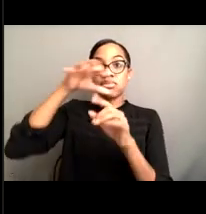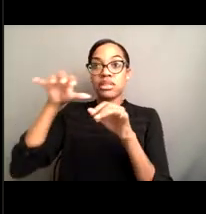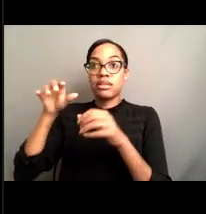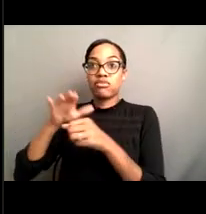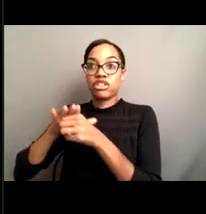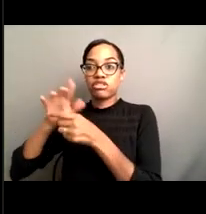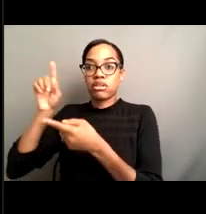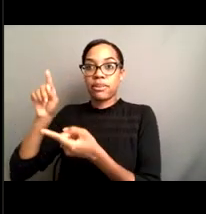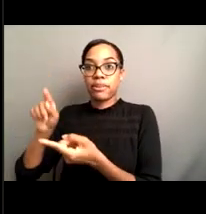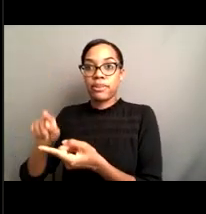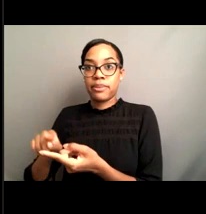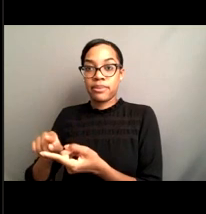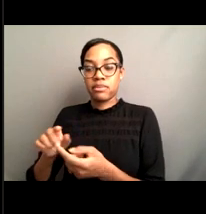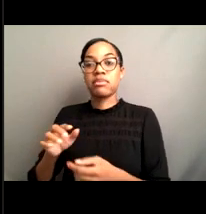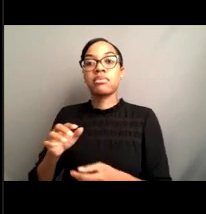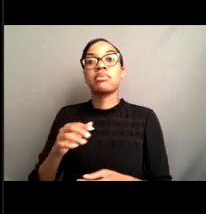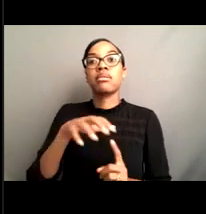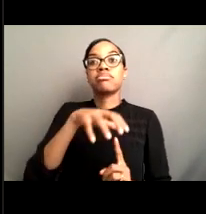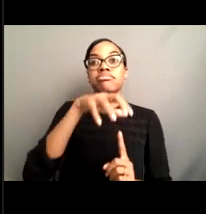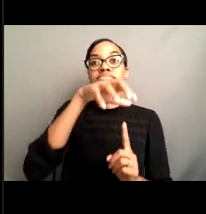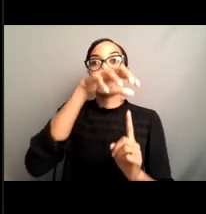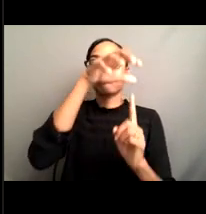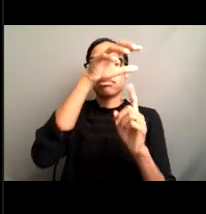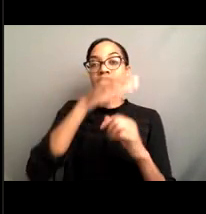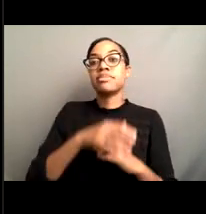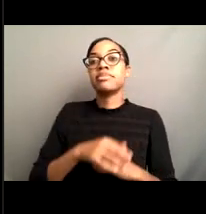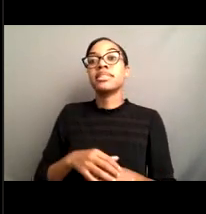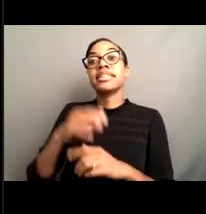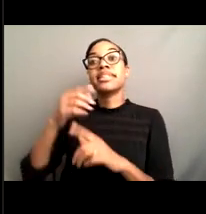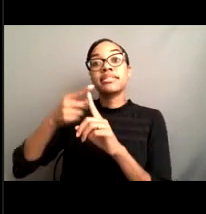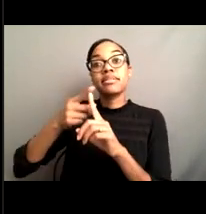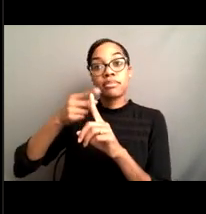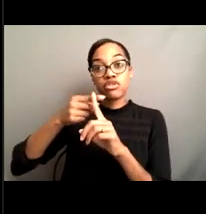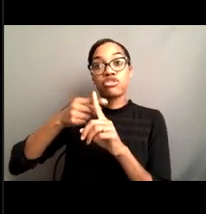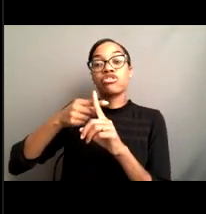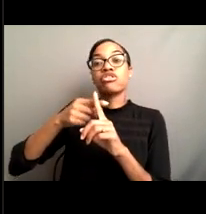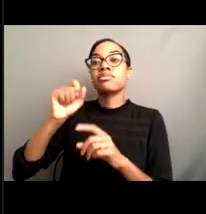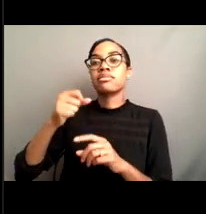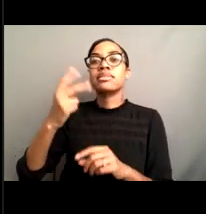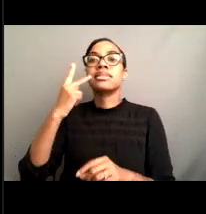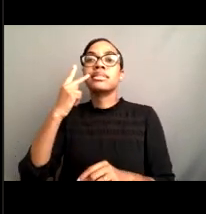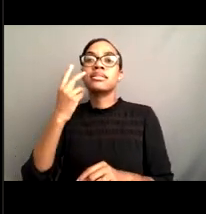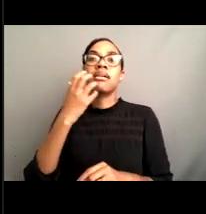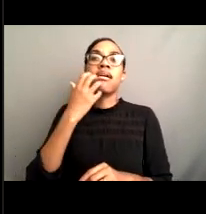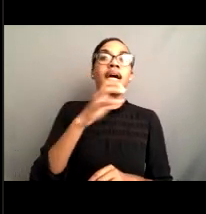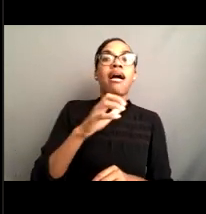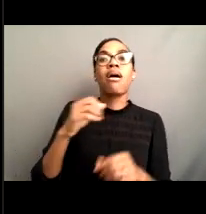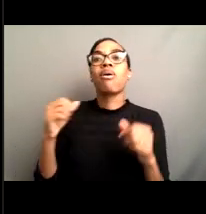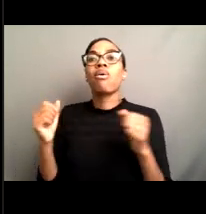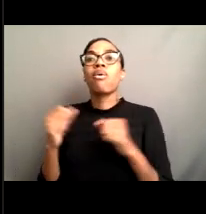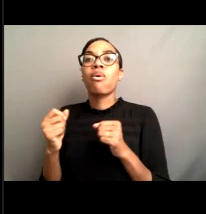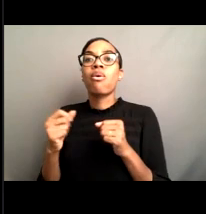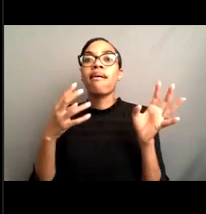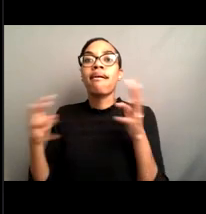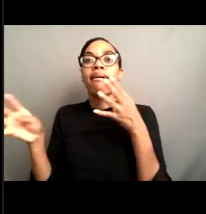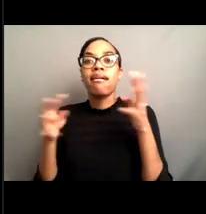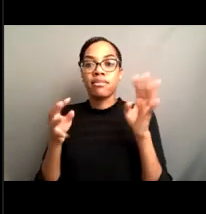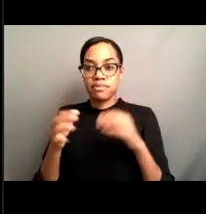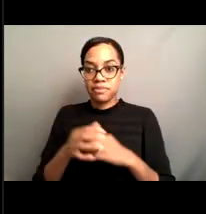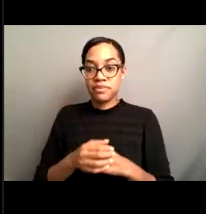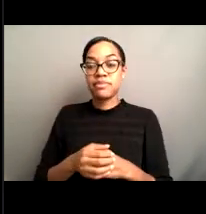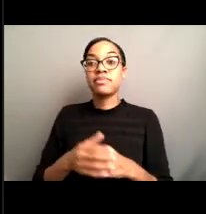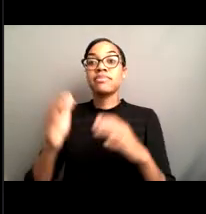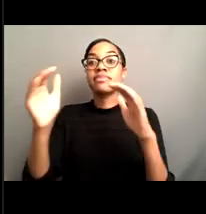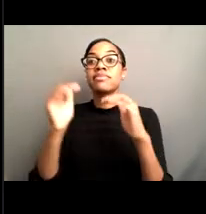you go higher. Temperature, measuring how hot or cold the air is. One thing that we measured that is humidity, and we'll talk more about that,